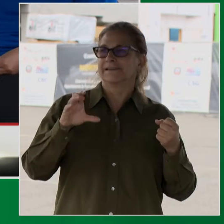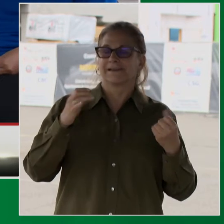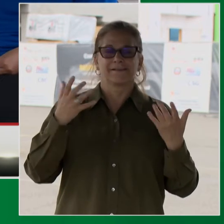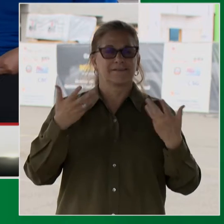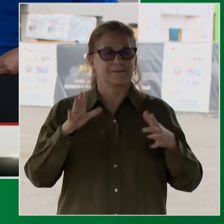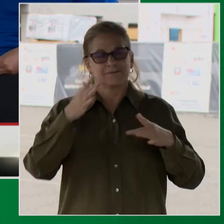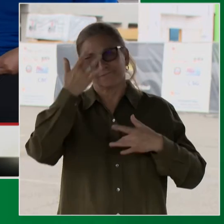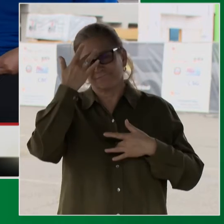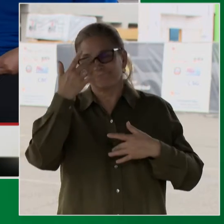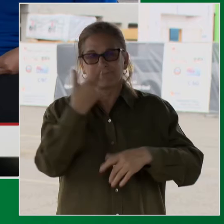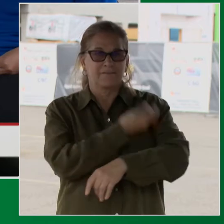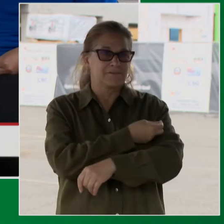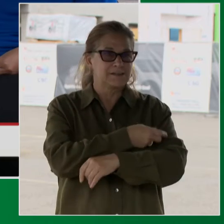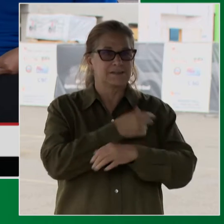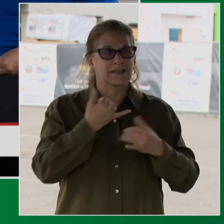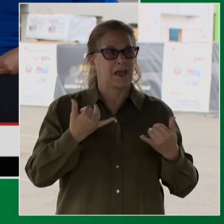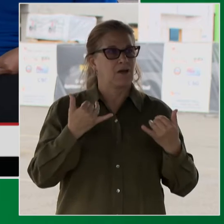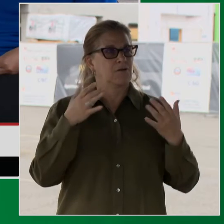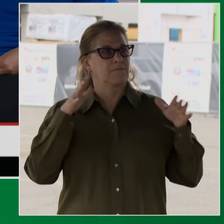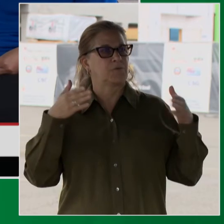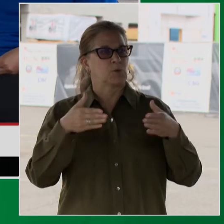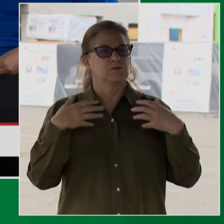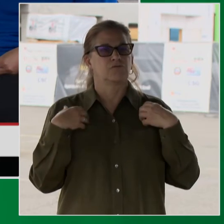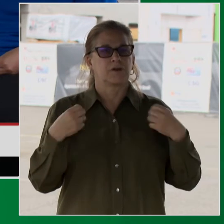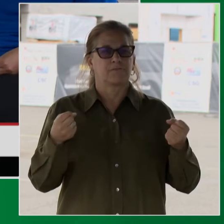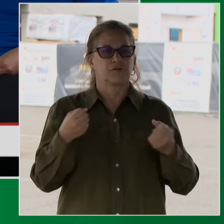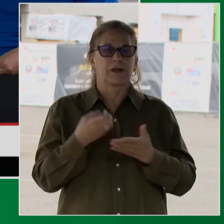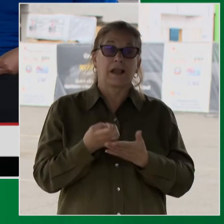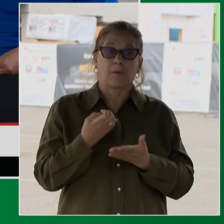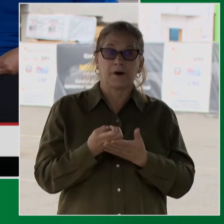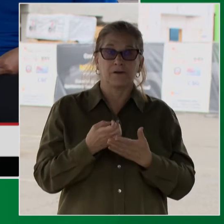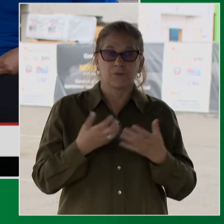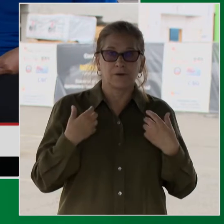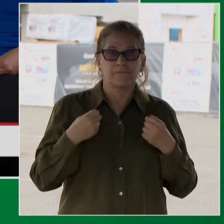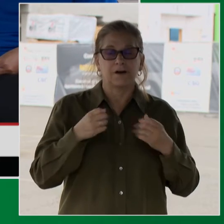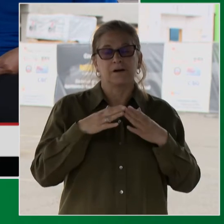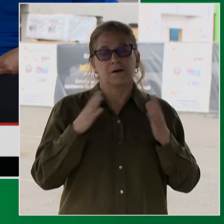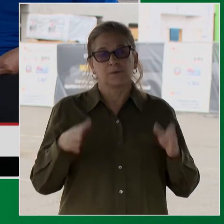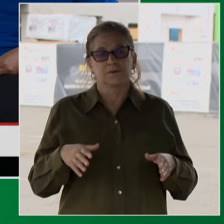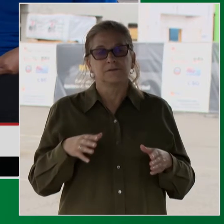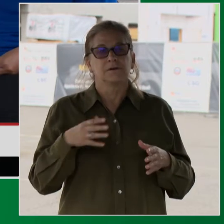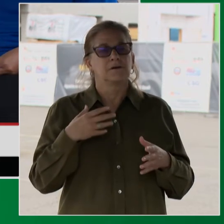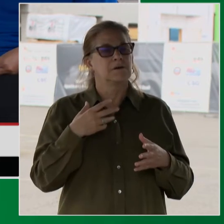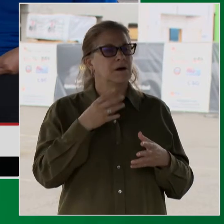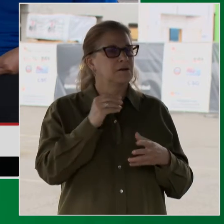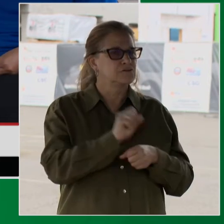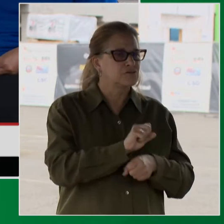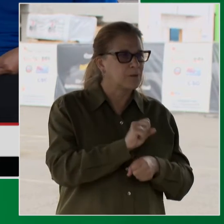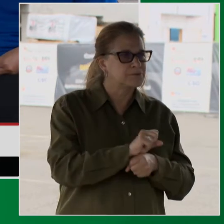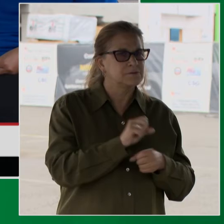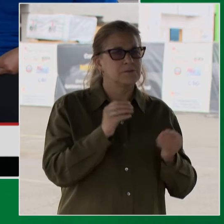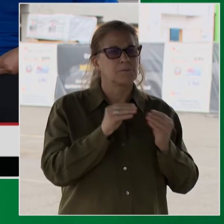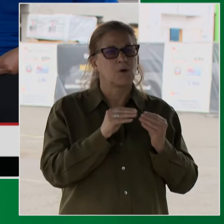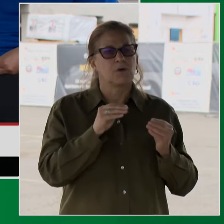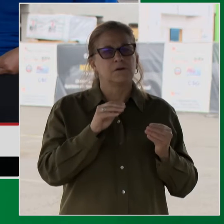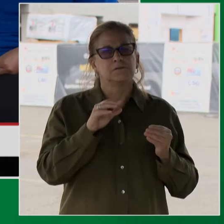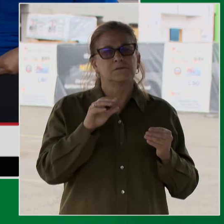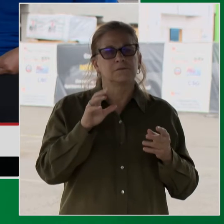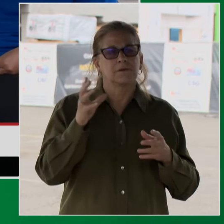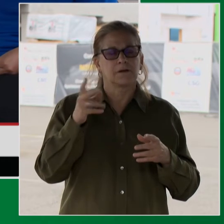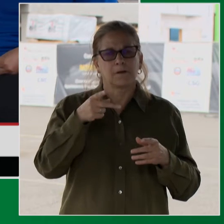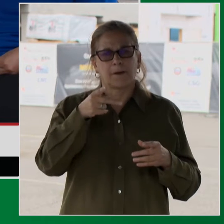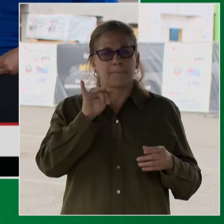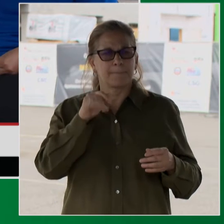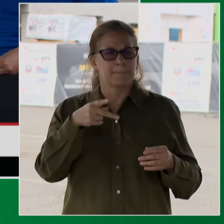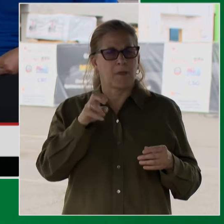terms of jobs, in terms of businesses, and then growth, that we actually add more jobs to the district's economy. So I think the technical assistance, why